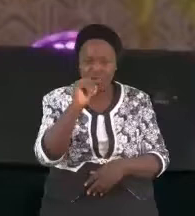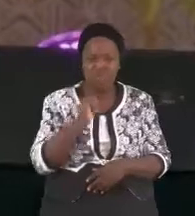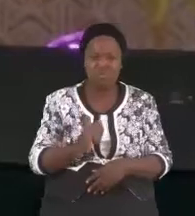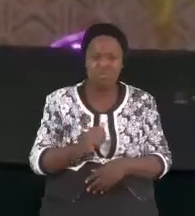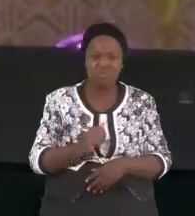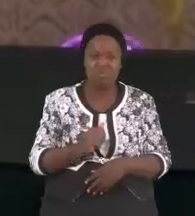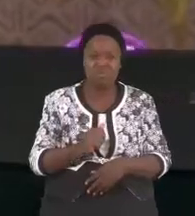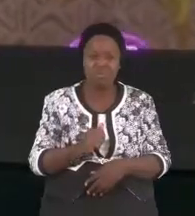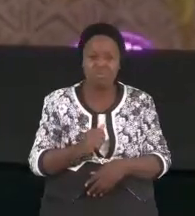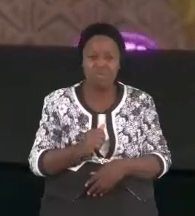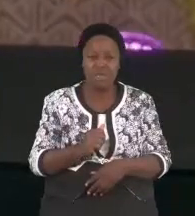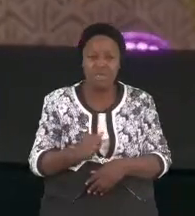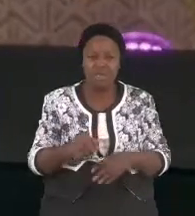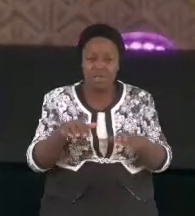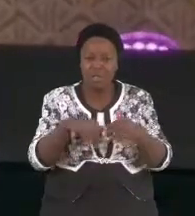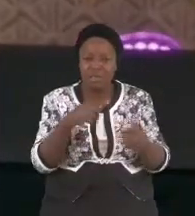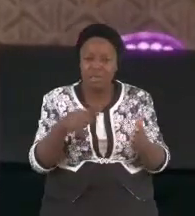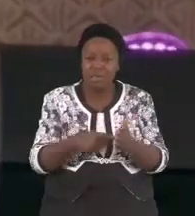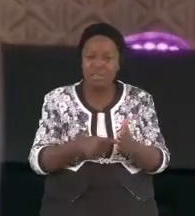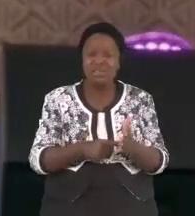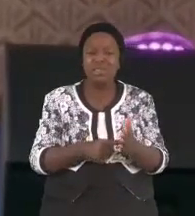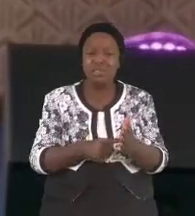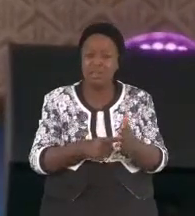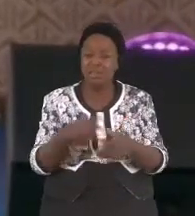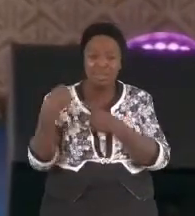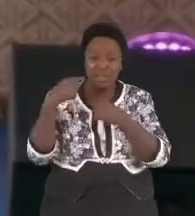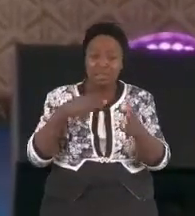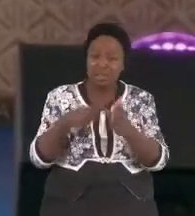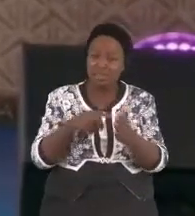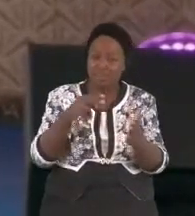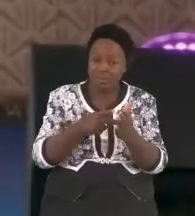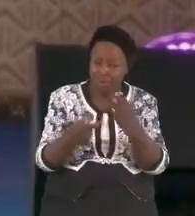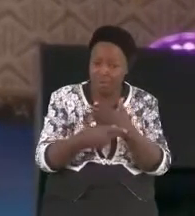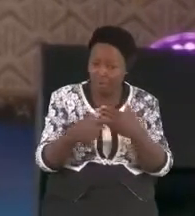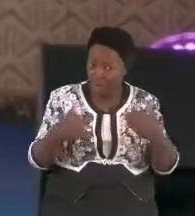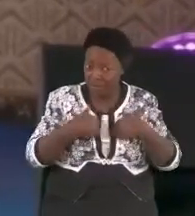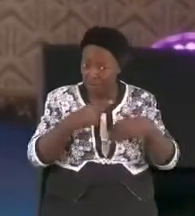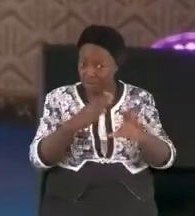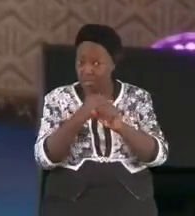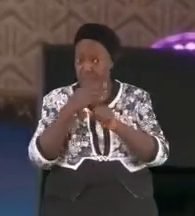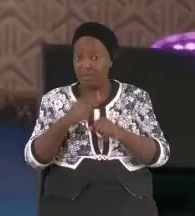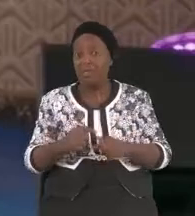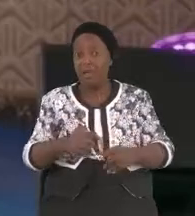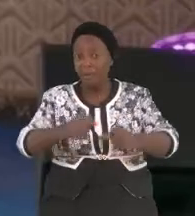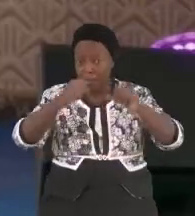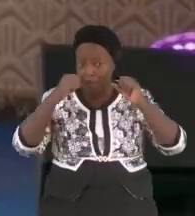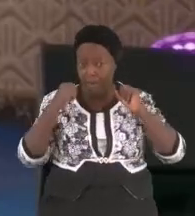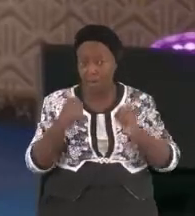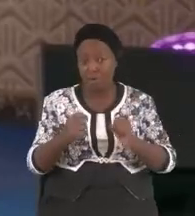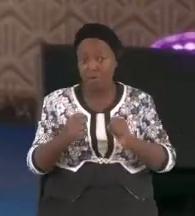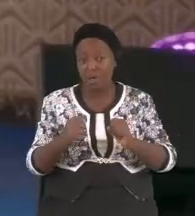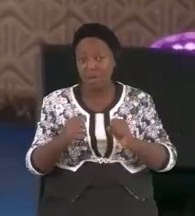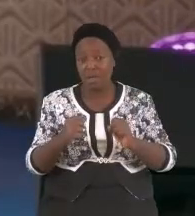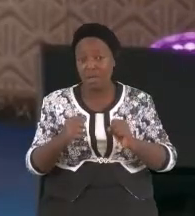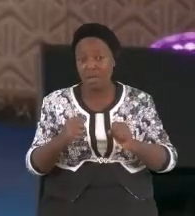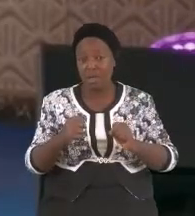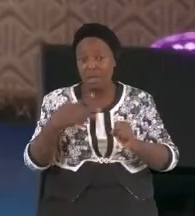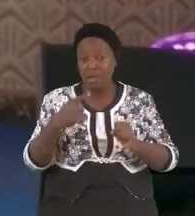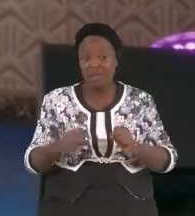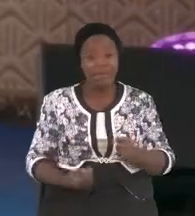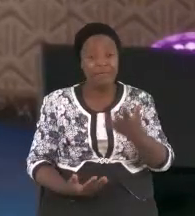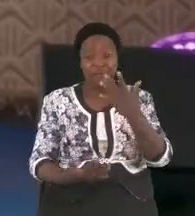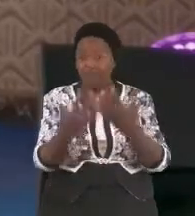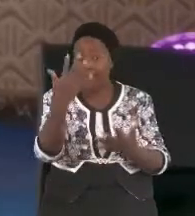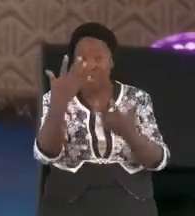here. Have you received the dynamite, the power, the fire,